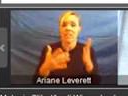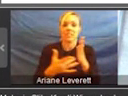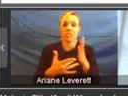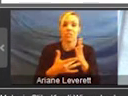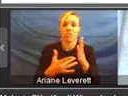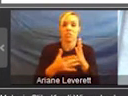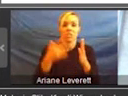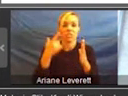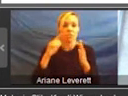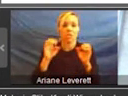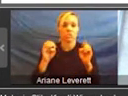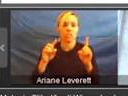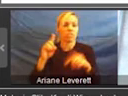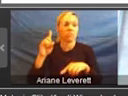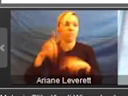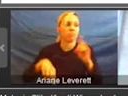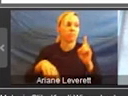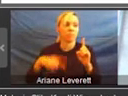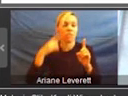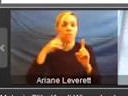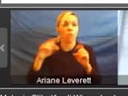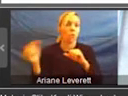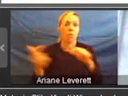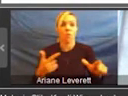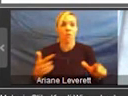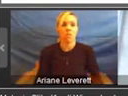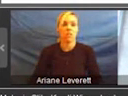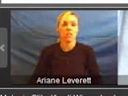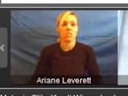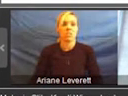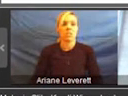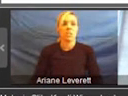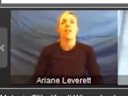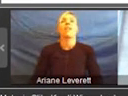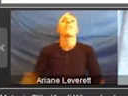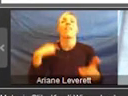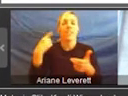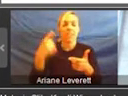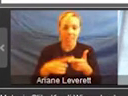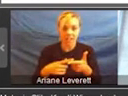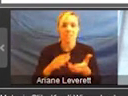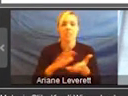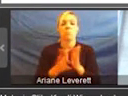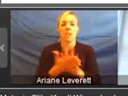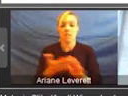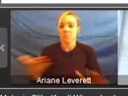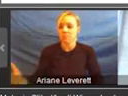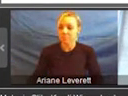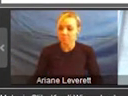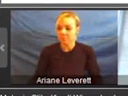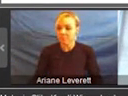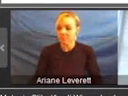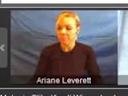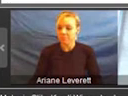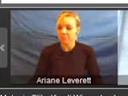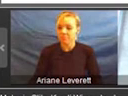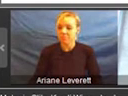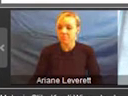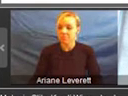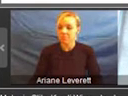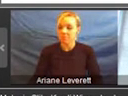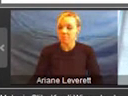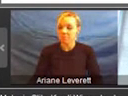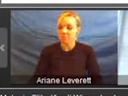for education for all, really. So, and then it is a question where one wants to